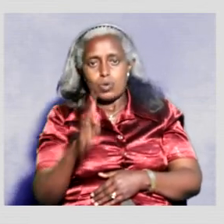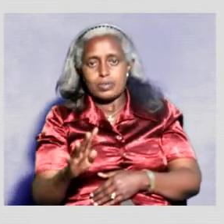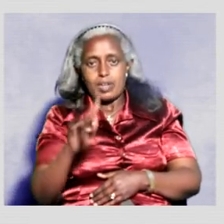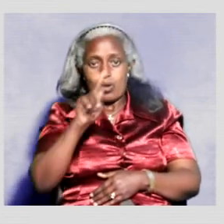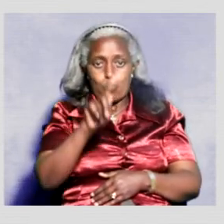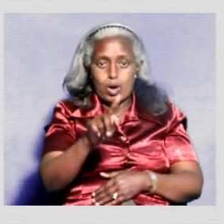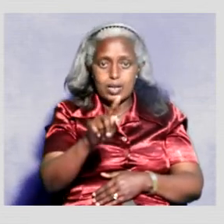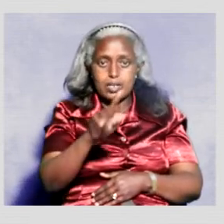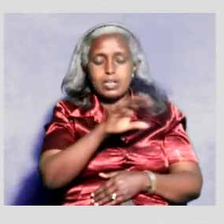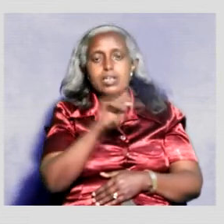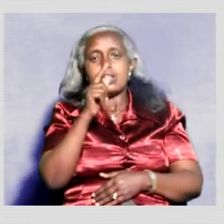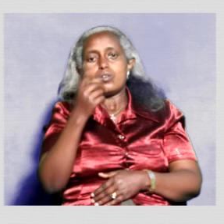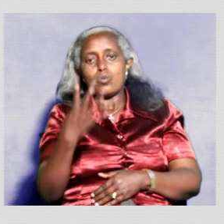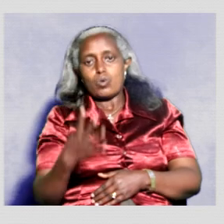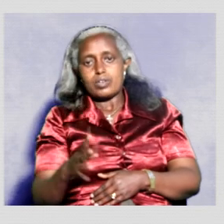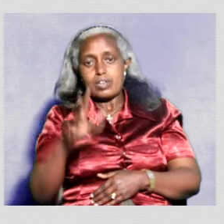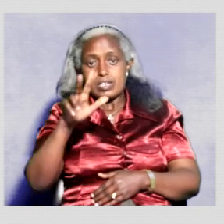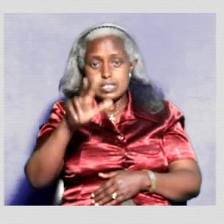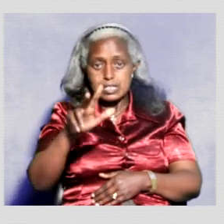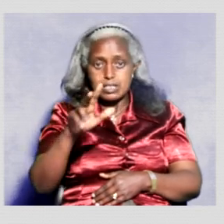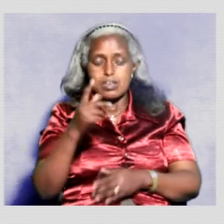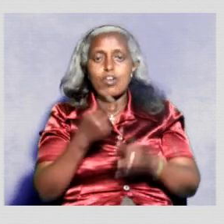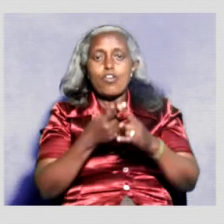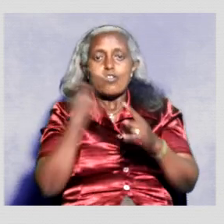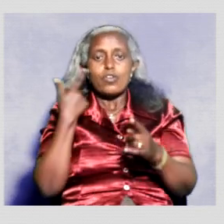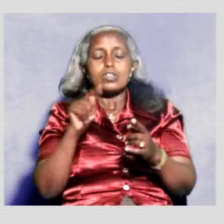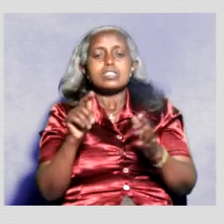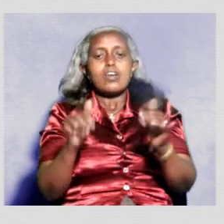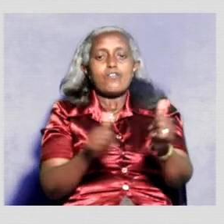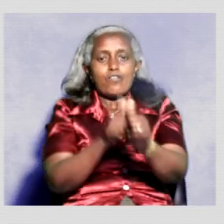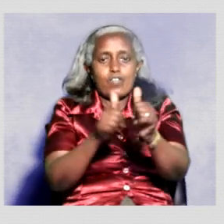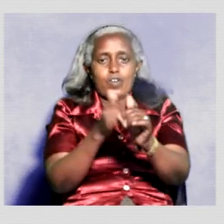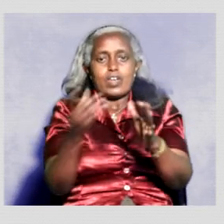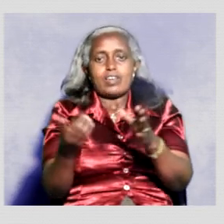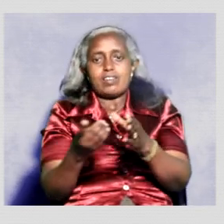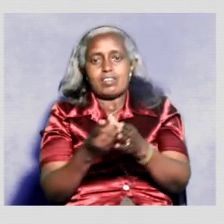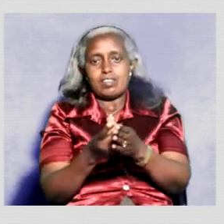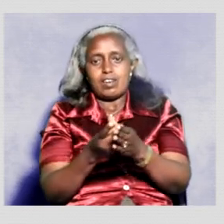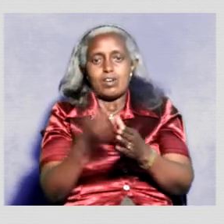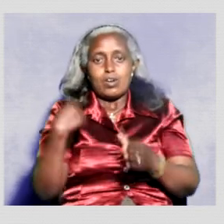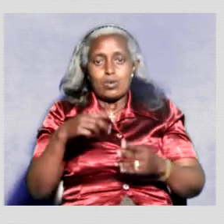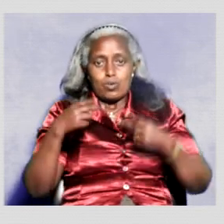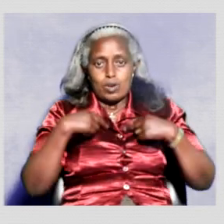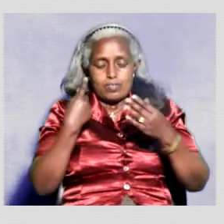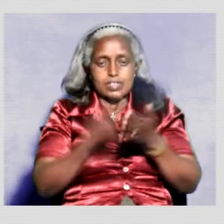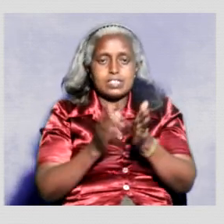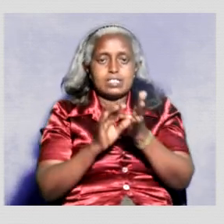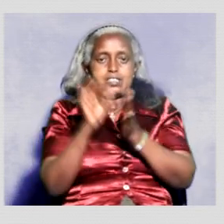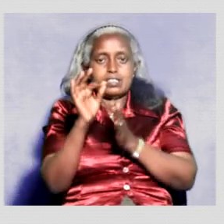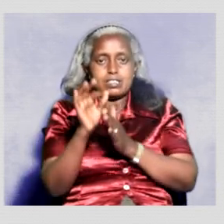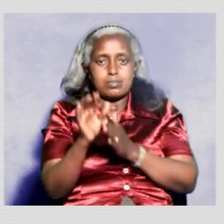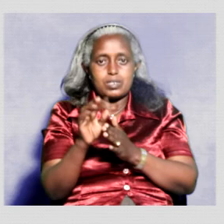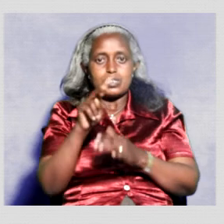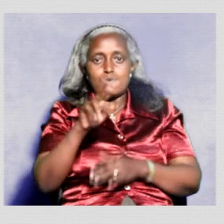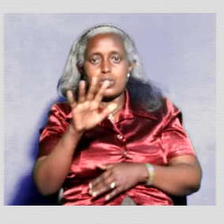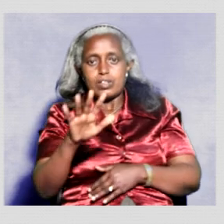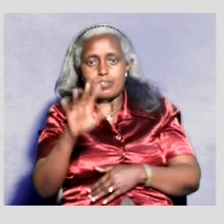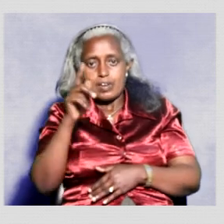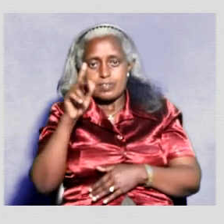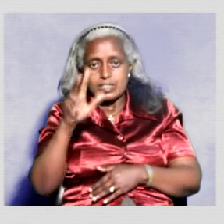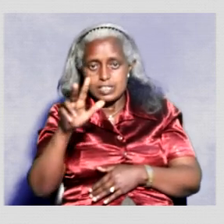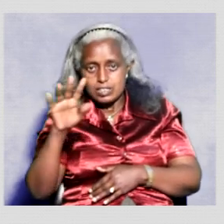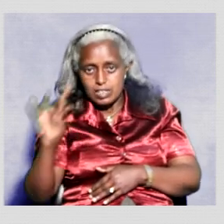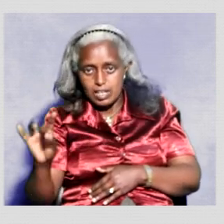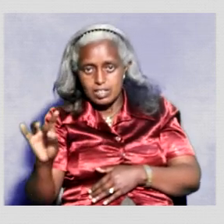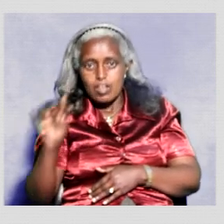1 and quartile 3 for the following data. We have these numbers: 25,